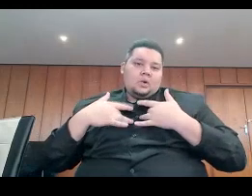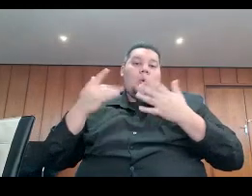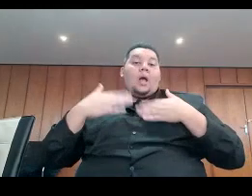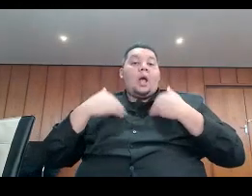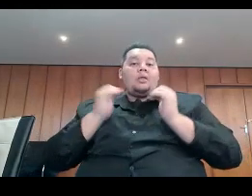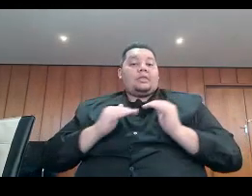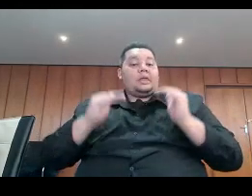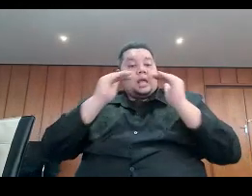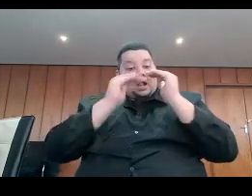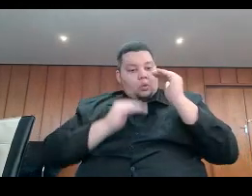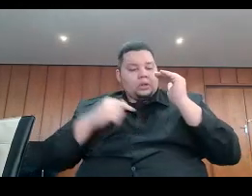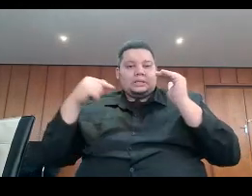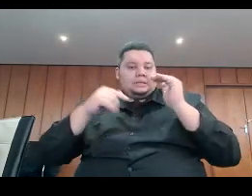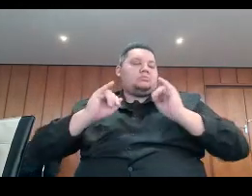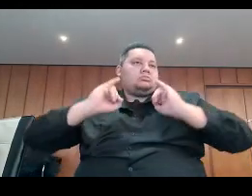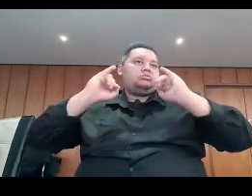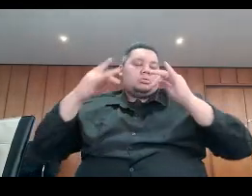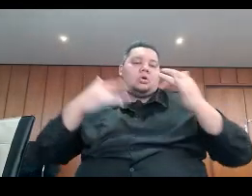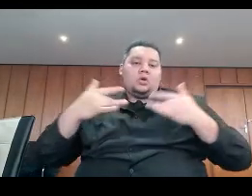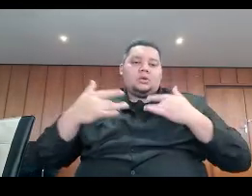inequities are serious concerns.